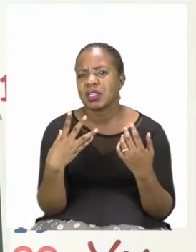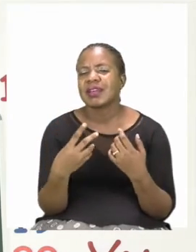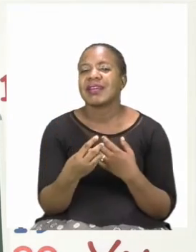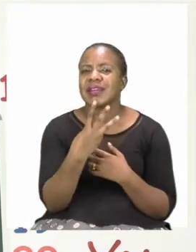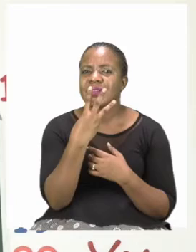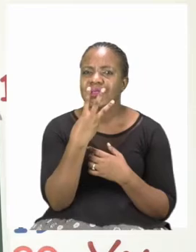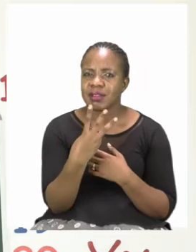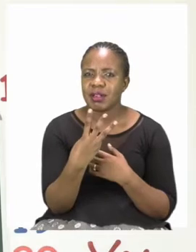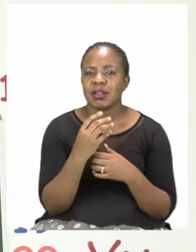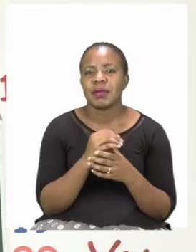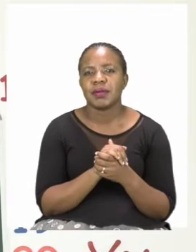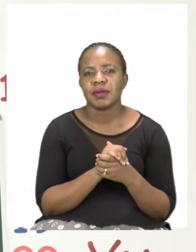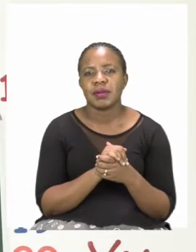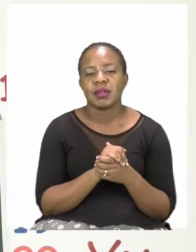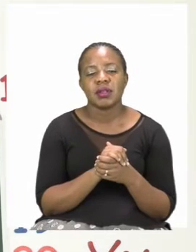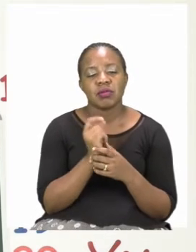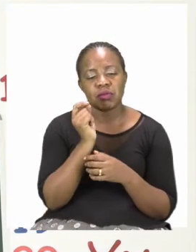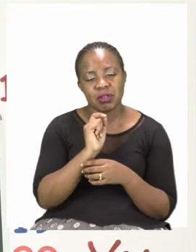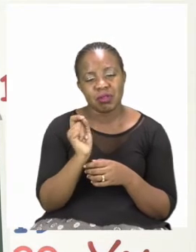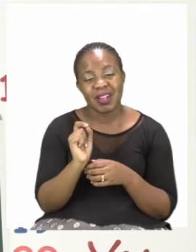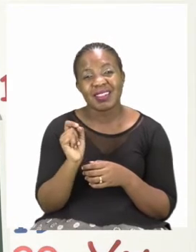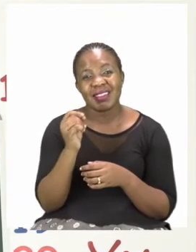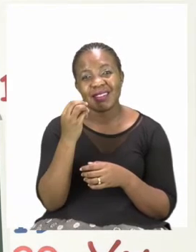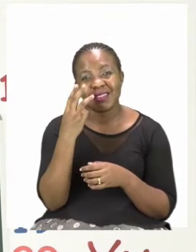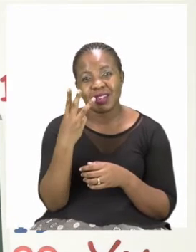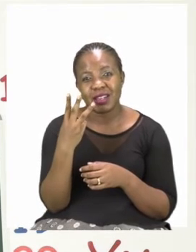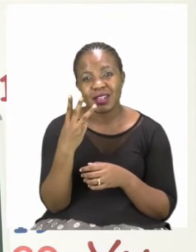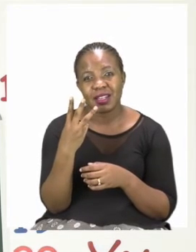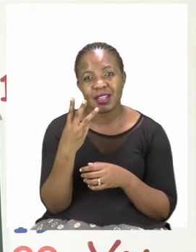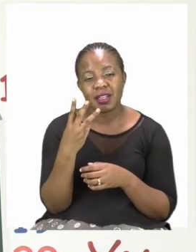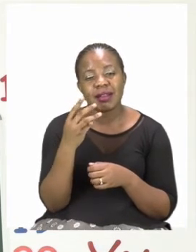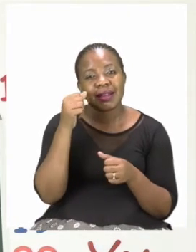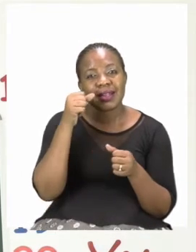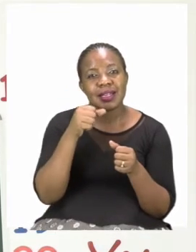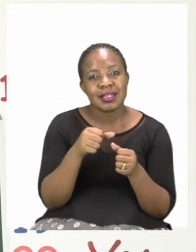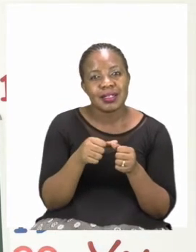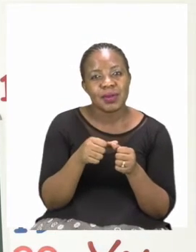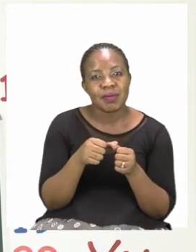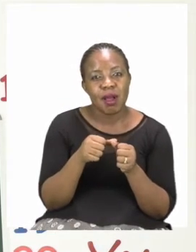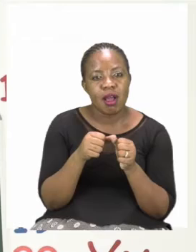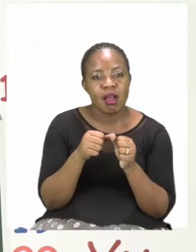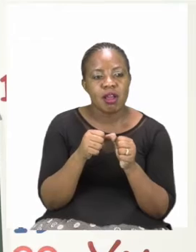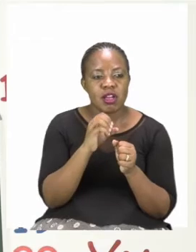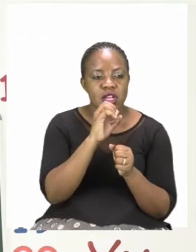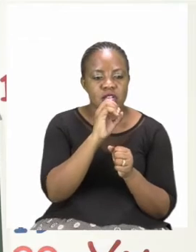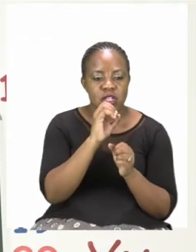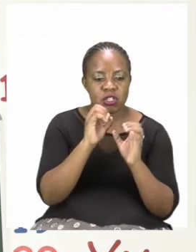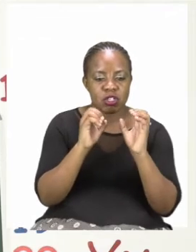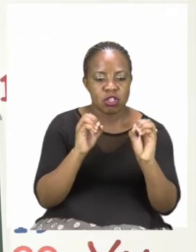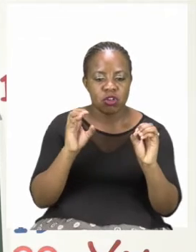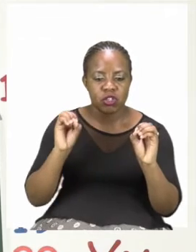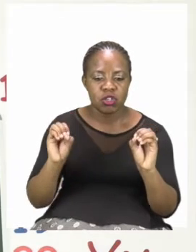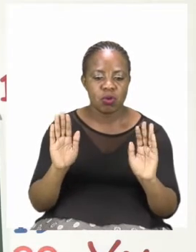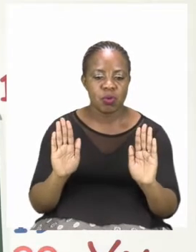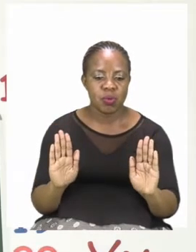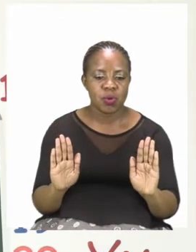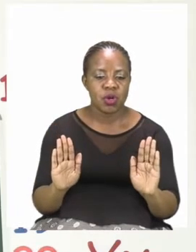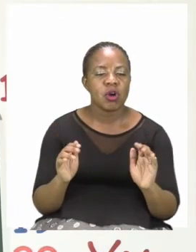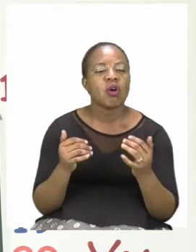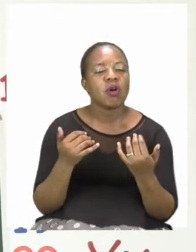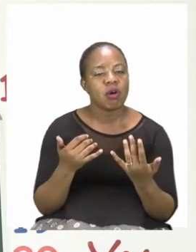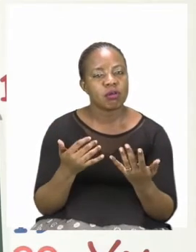Today's lesson is all about painting functions of body